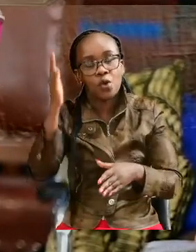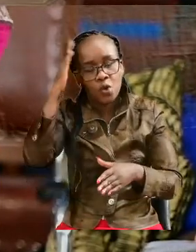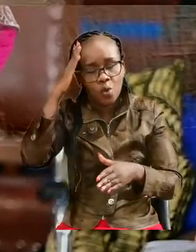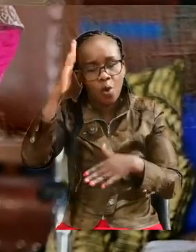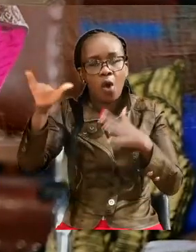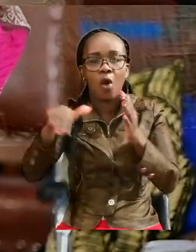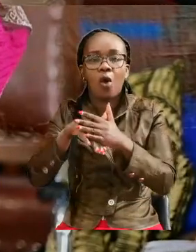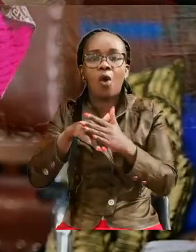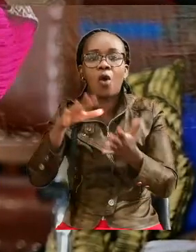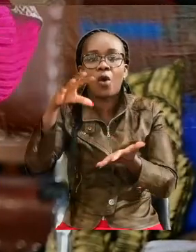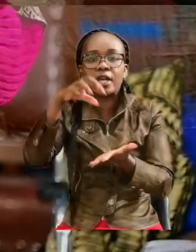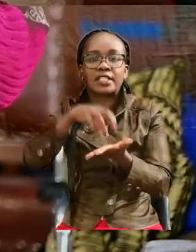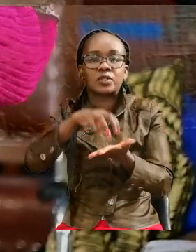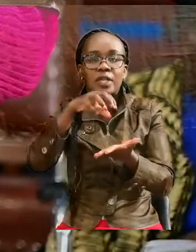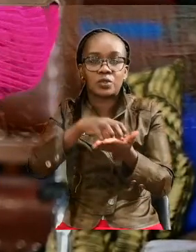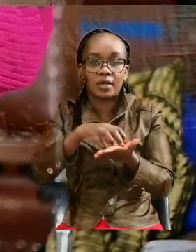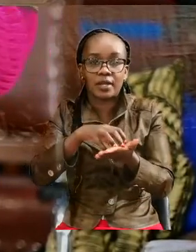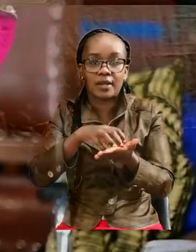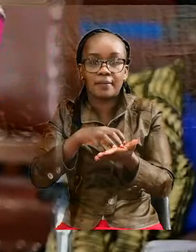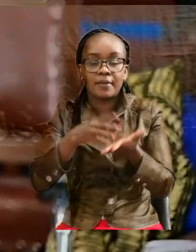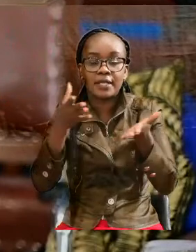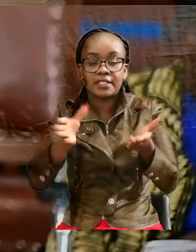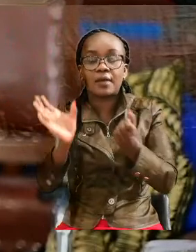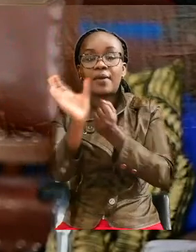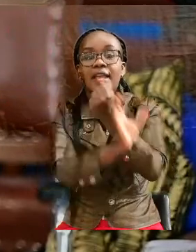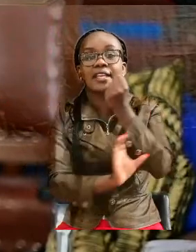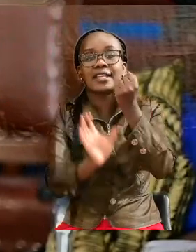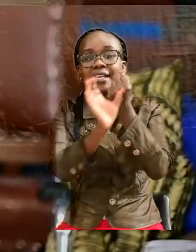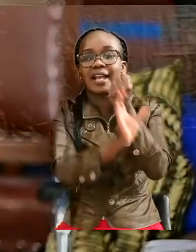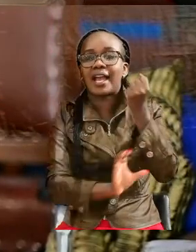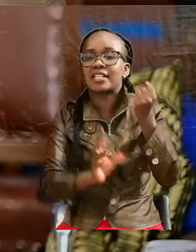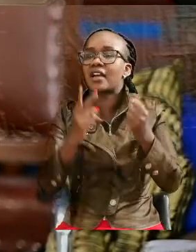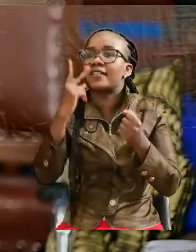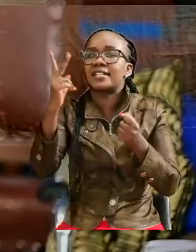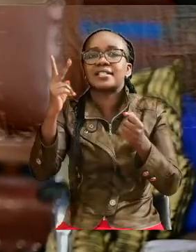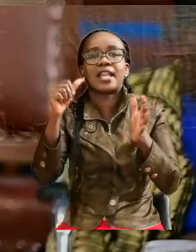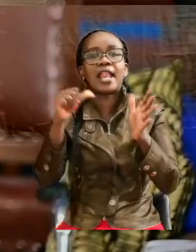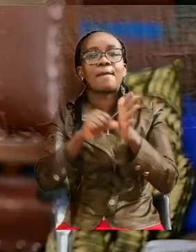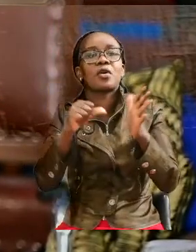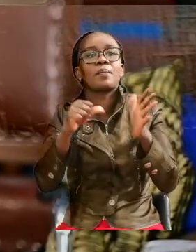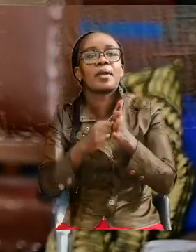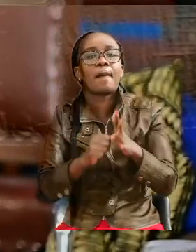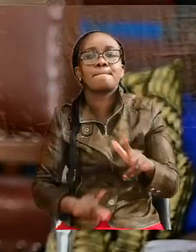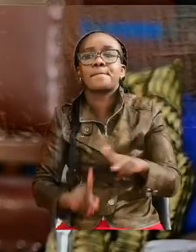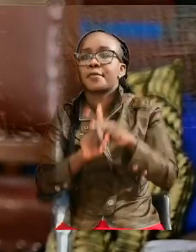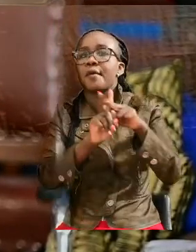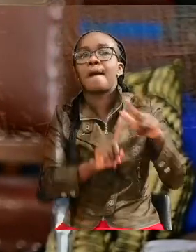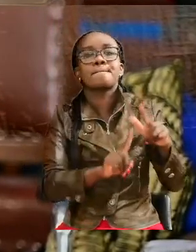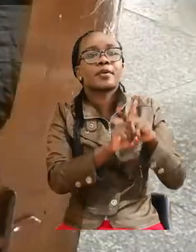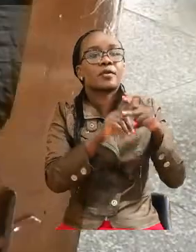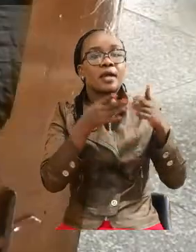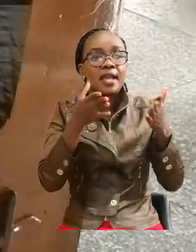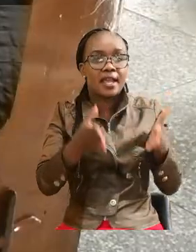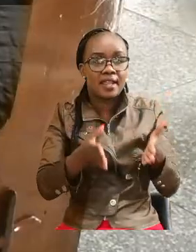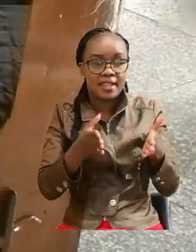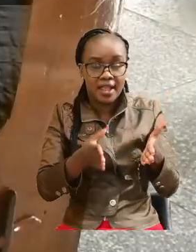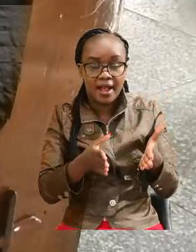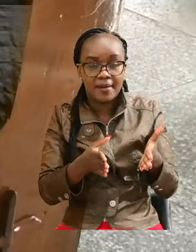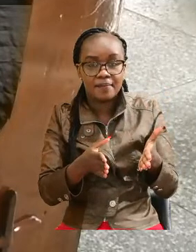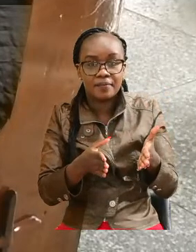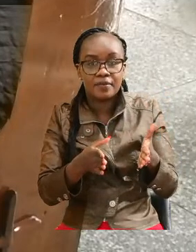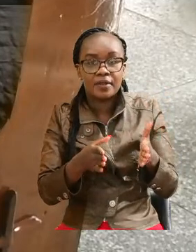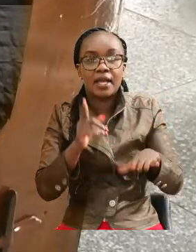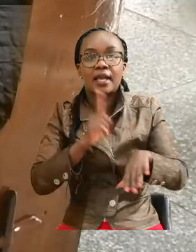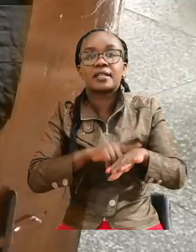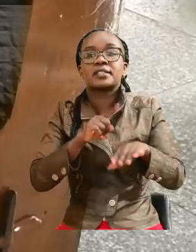situation. Like in this country, we have seen so many crises taking place, not only in this crisis, like during